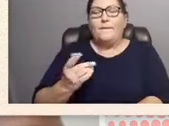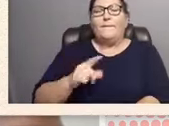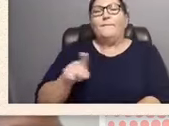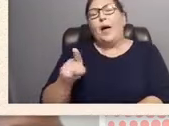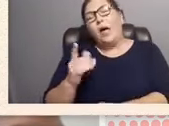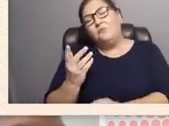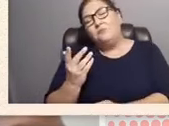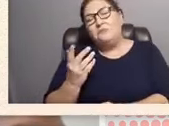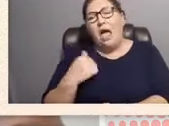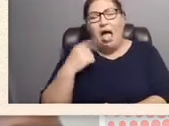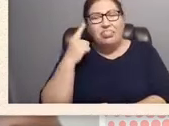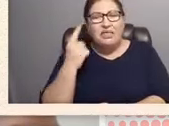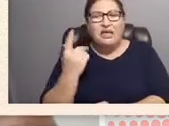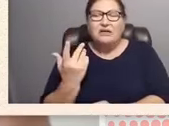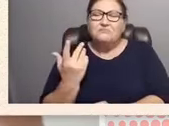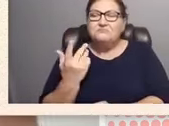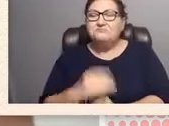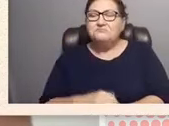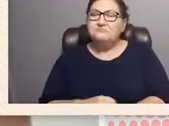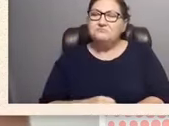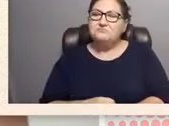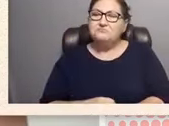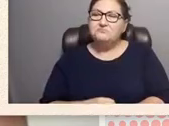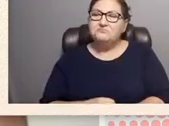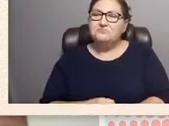just I didn't consider